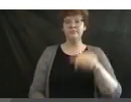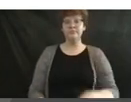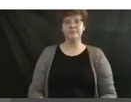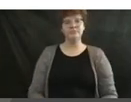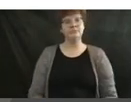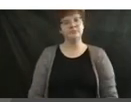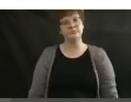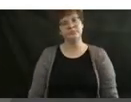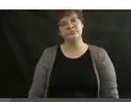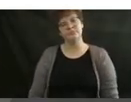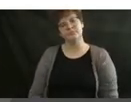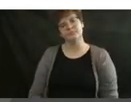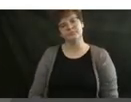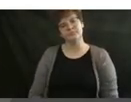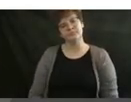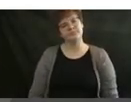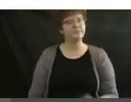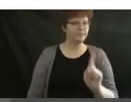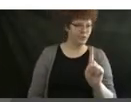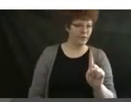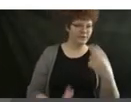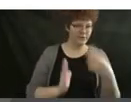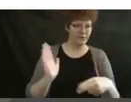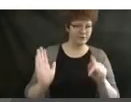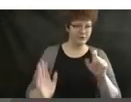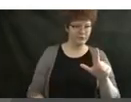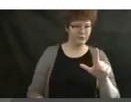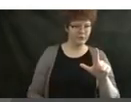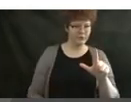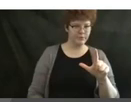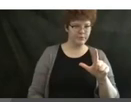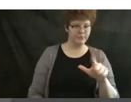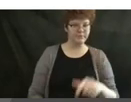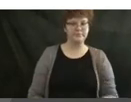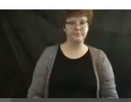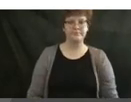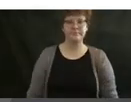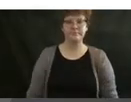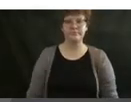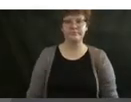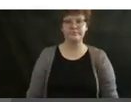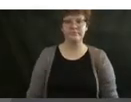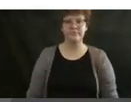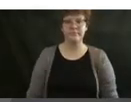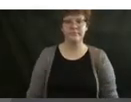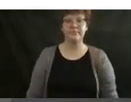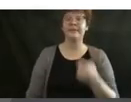like so, where's my brush tool? That's the blob brush, the paint brush tool. And I'm going to